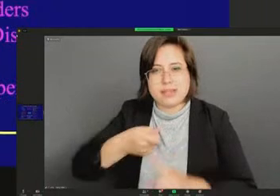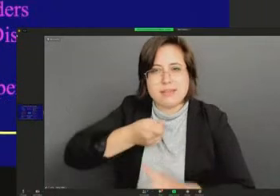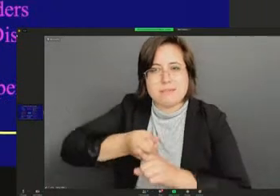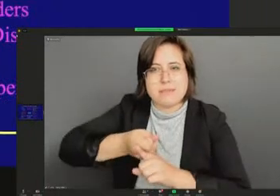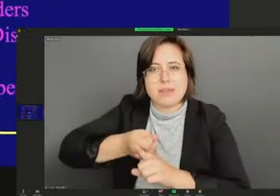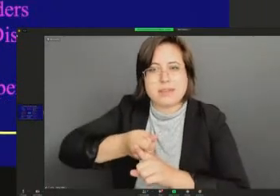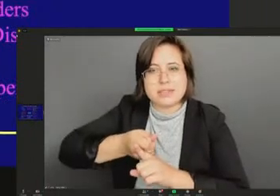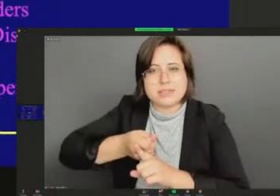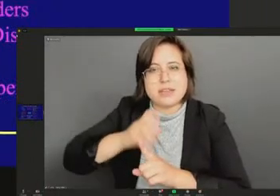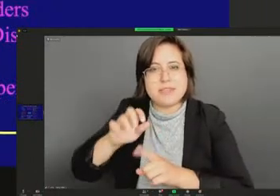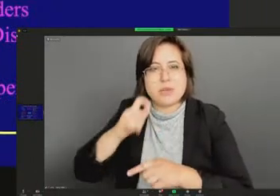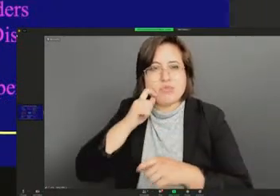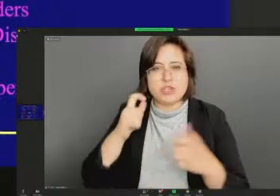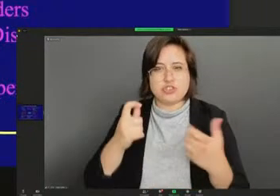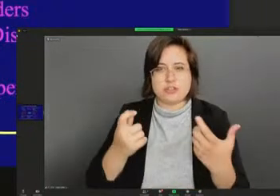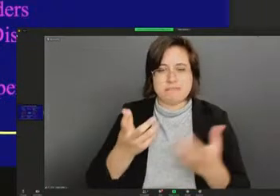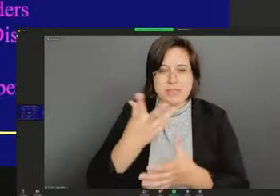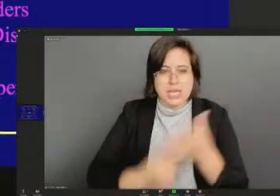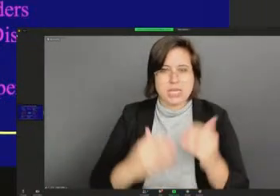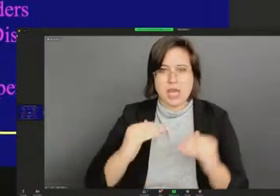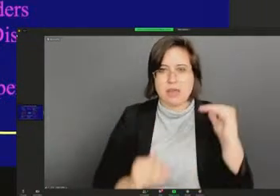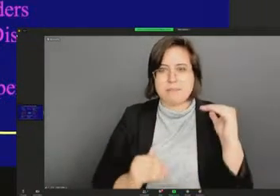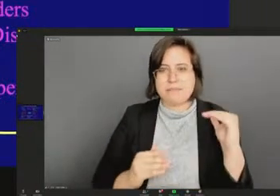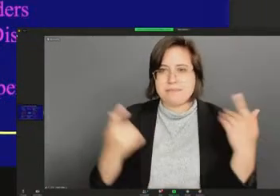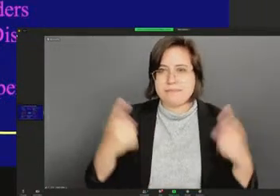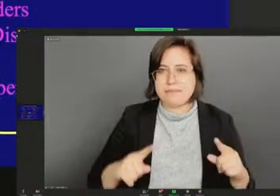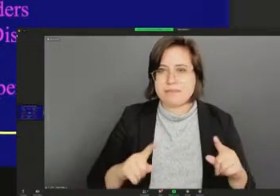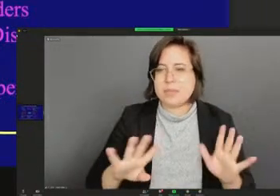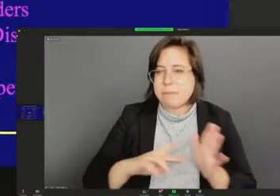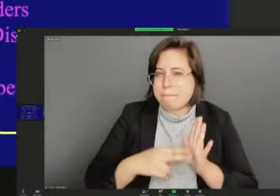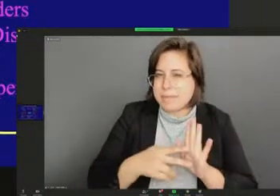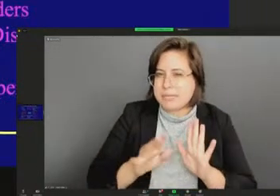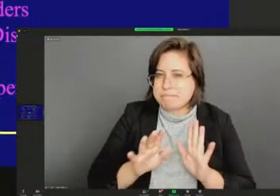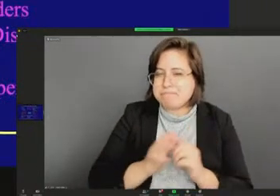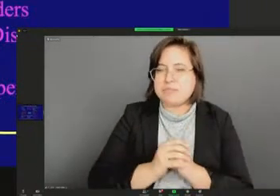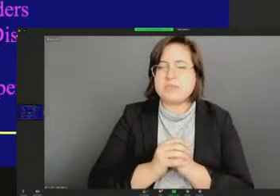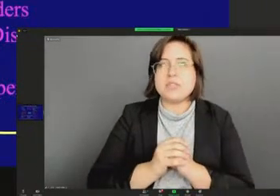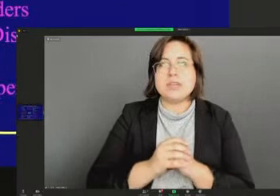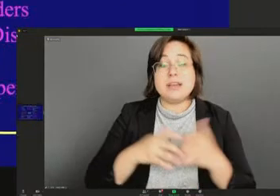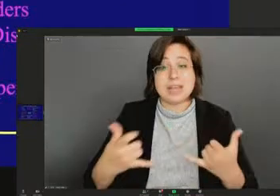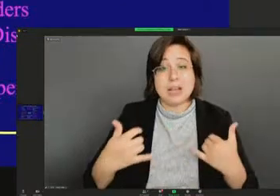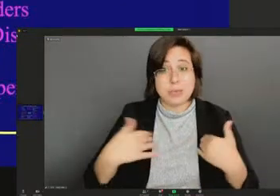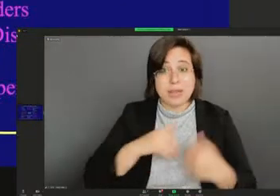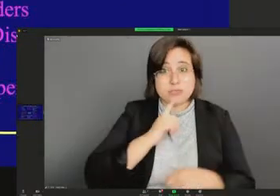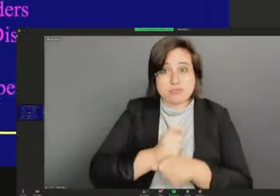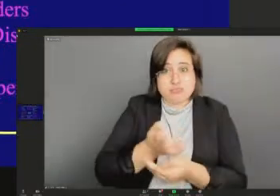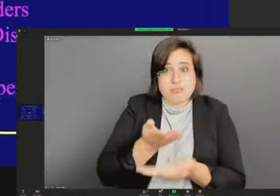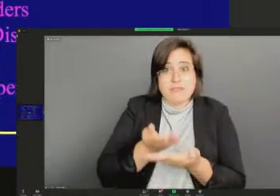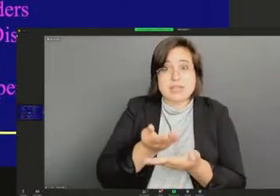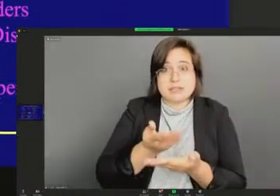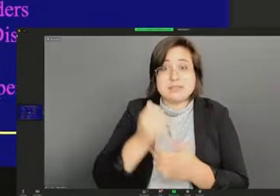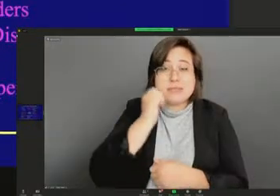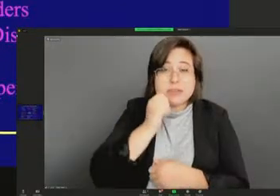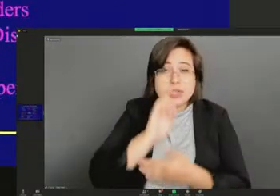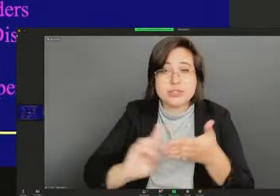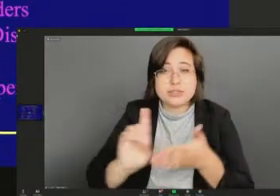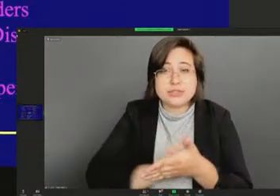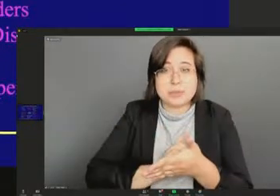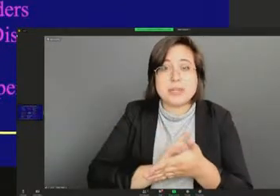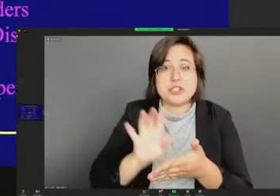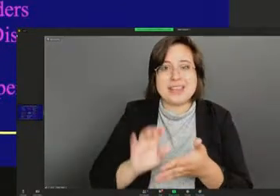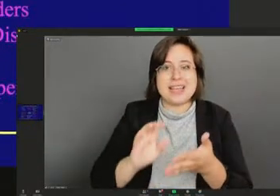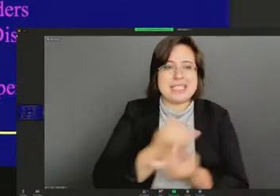of the racial gap that persists. So what I'm saying is we now have empirical evidence that everyday discrimination is an